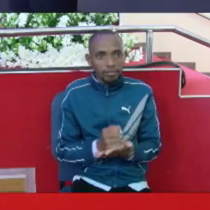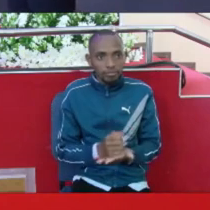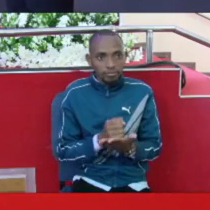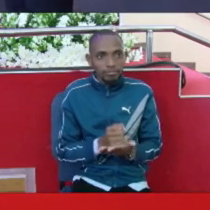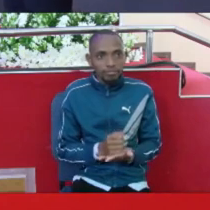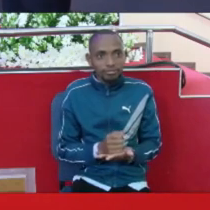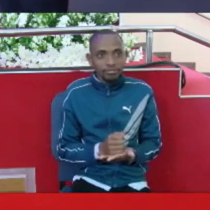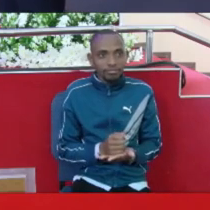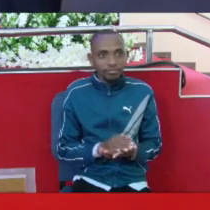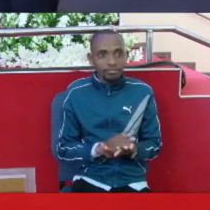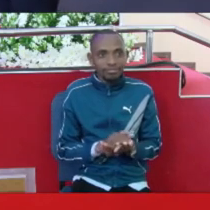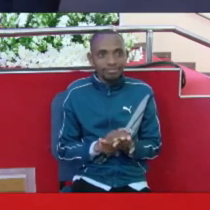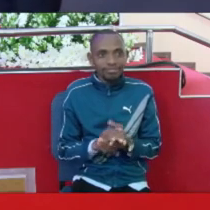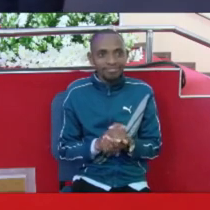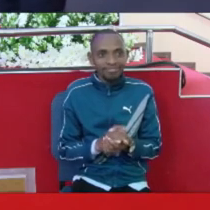you know,